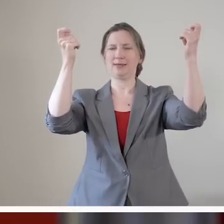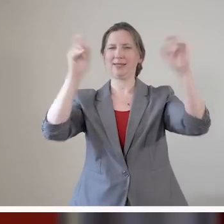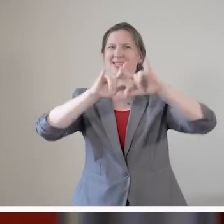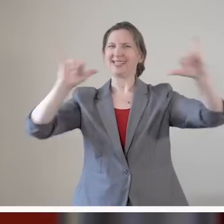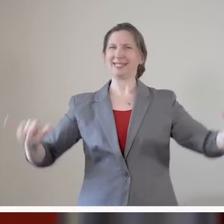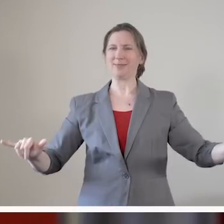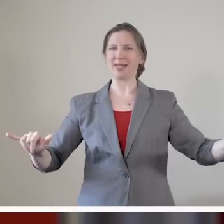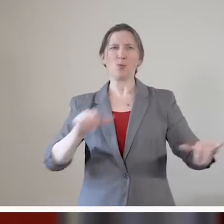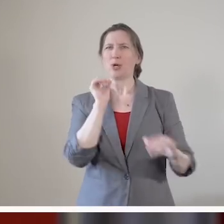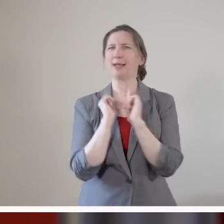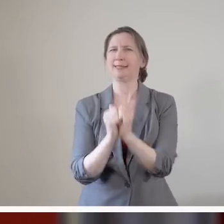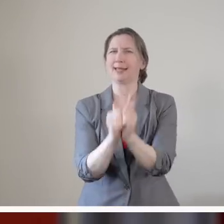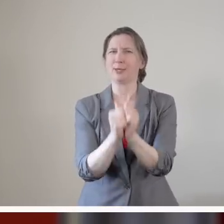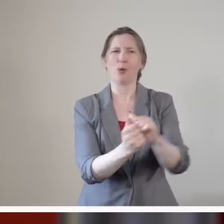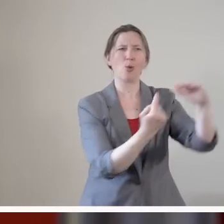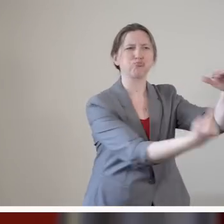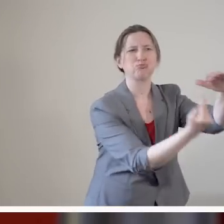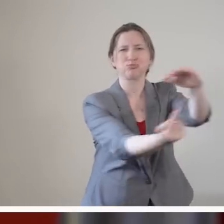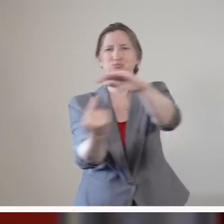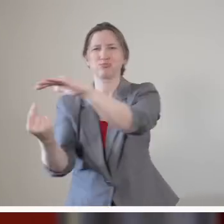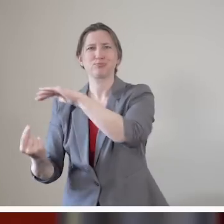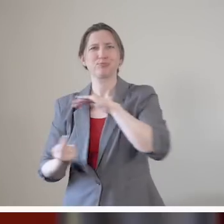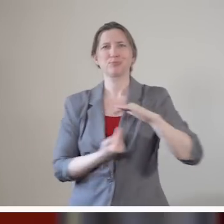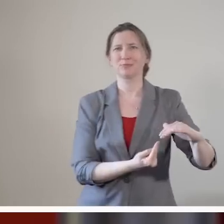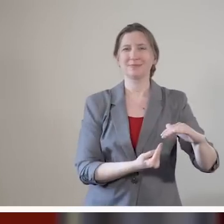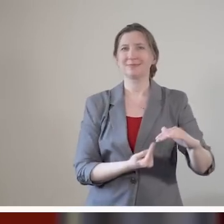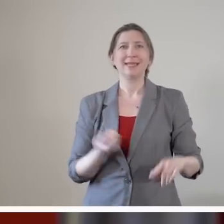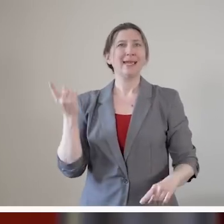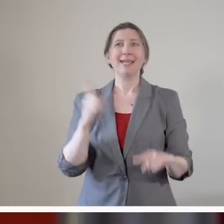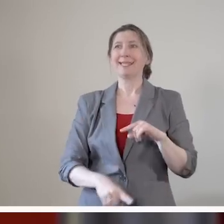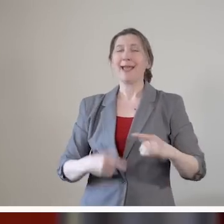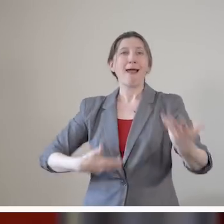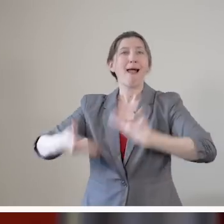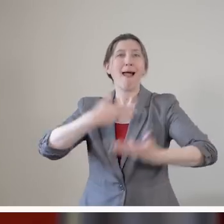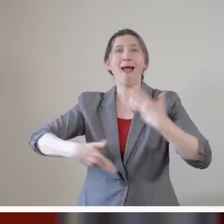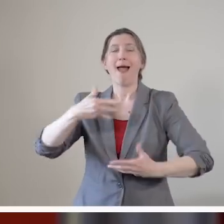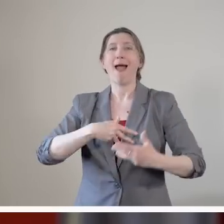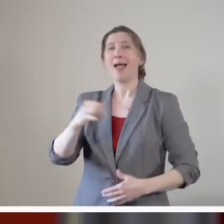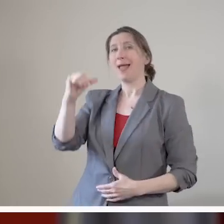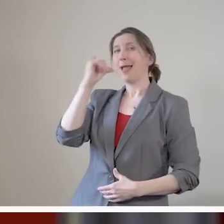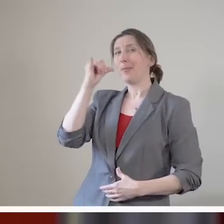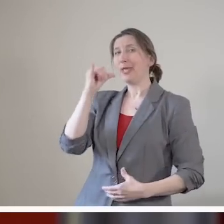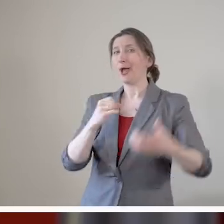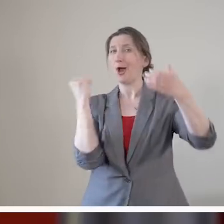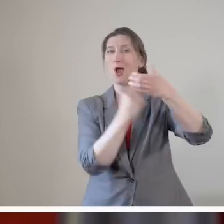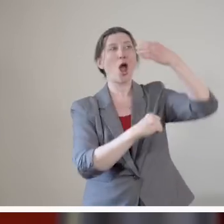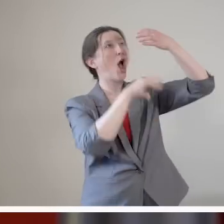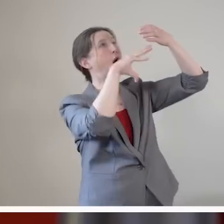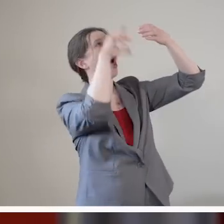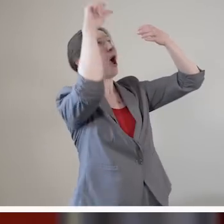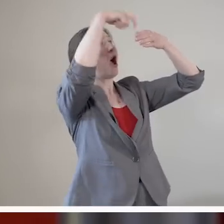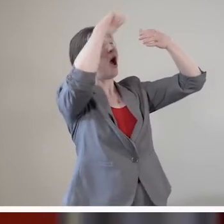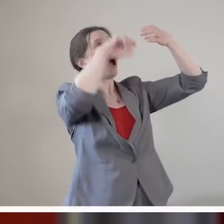Randall fanfare, no beers to shotgun with your roommates before rushing off to greet your grandparents, no crowds to